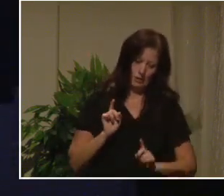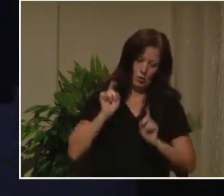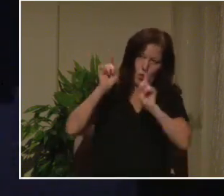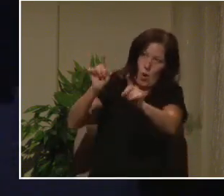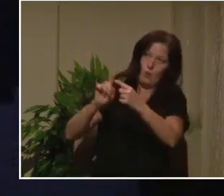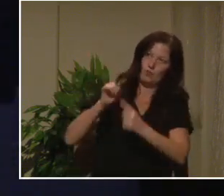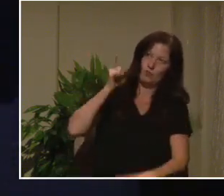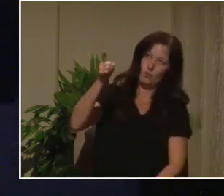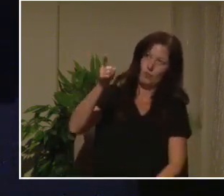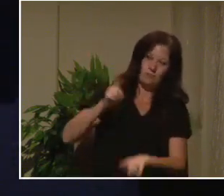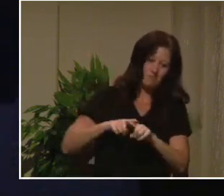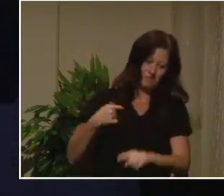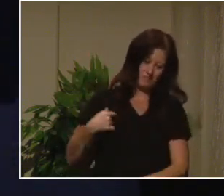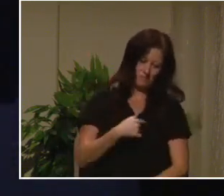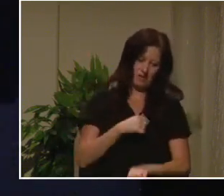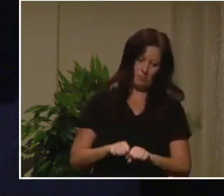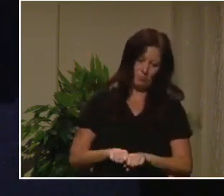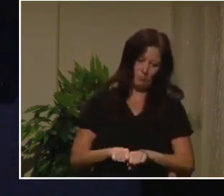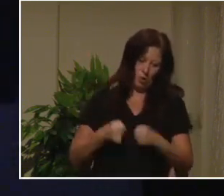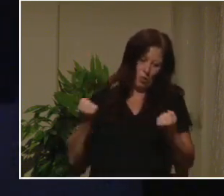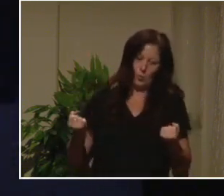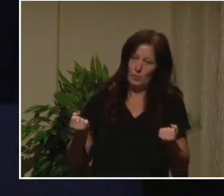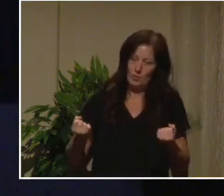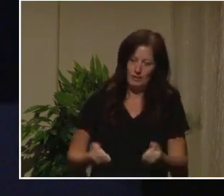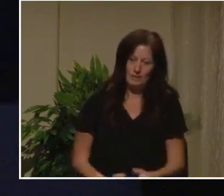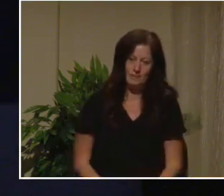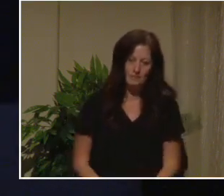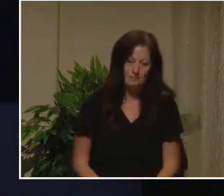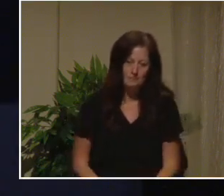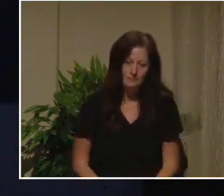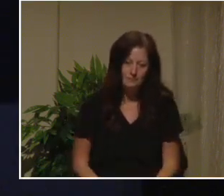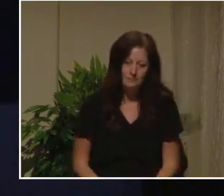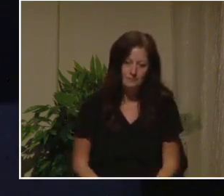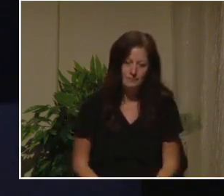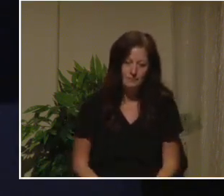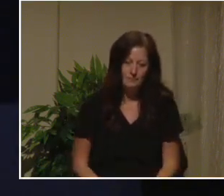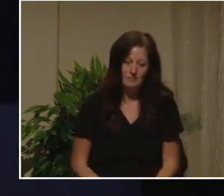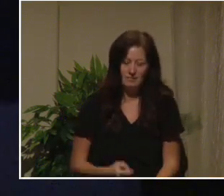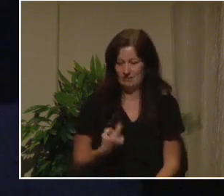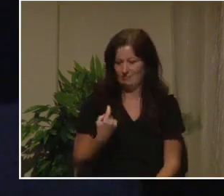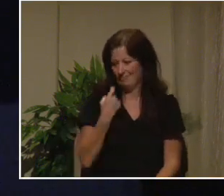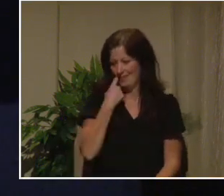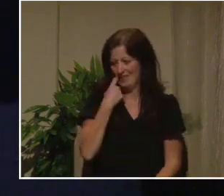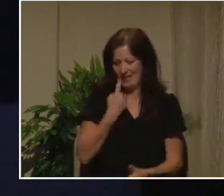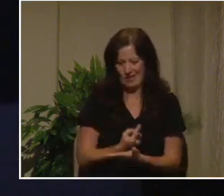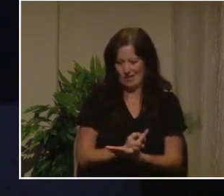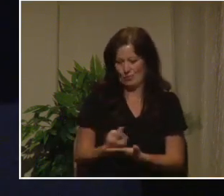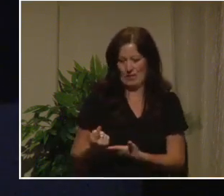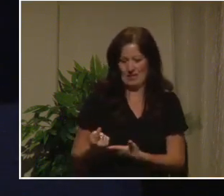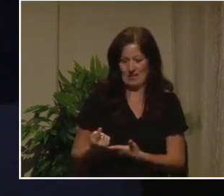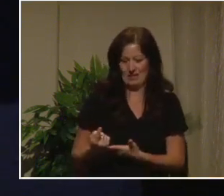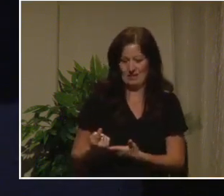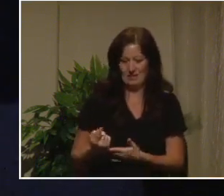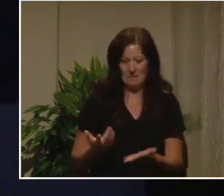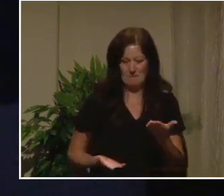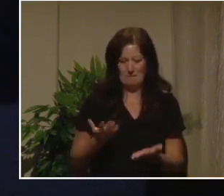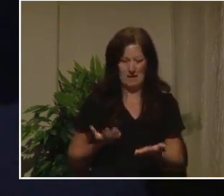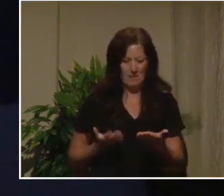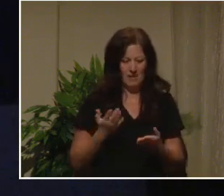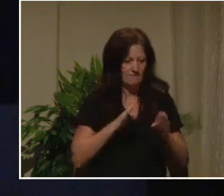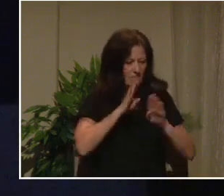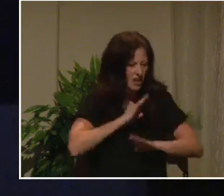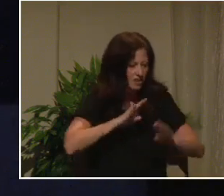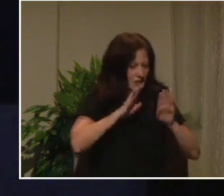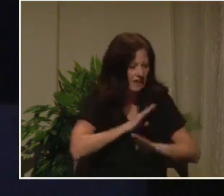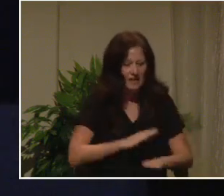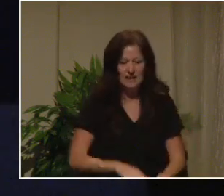And this week, we're not proud of times where we've just lost it with people, lost